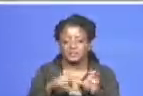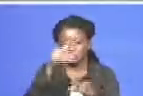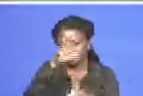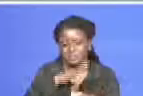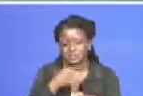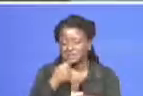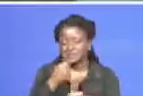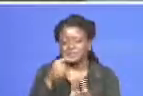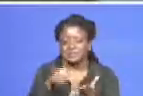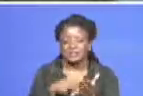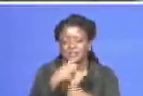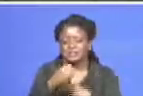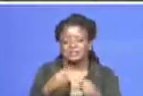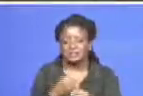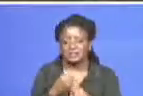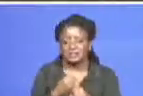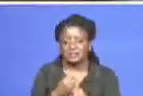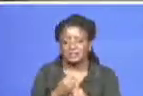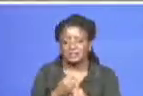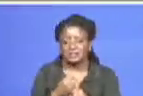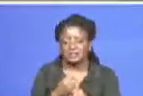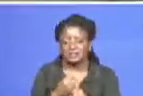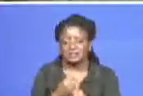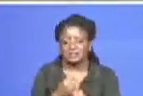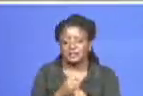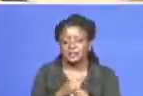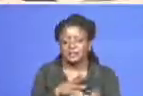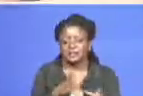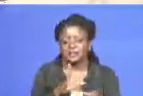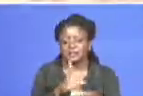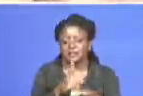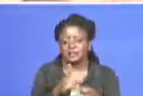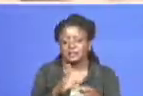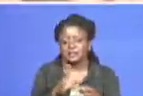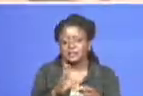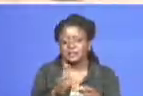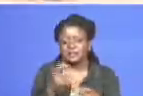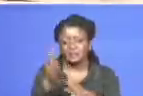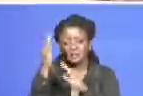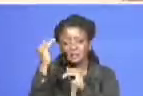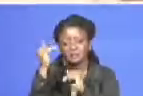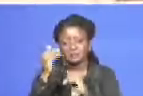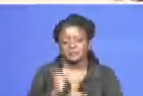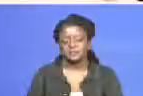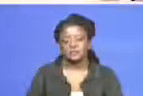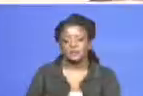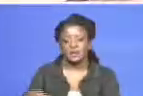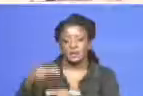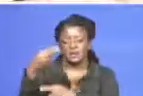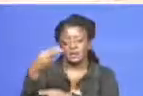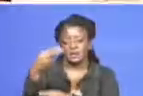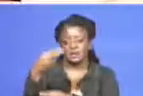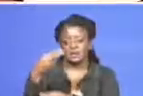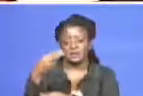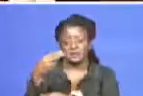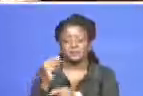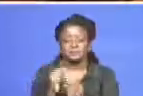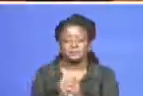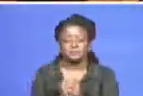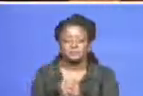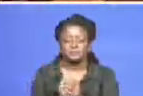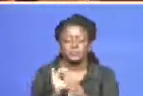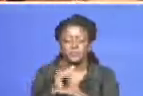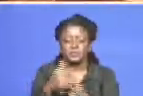this year the bar has been set high to back the 10-day festival with culture-centric and memorable activities for all of those in attendance.